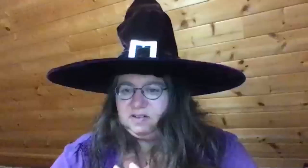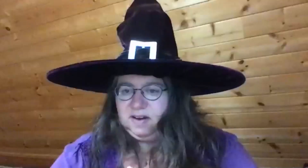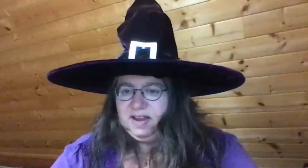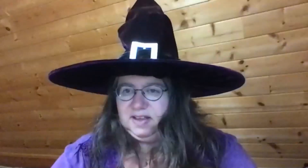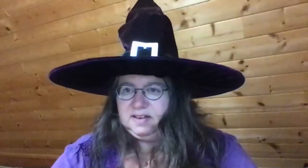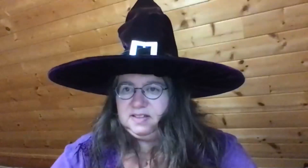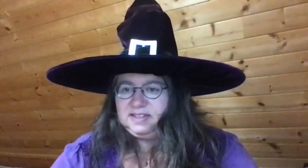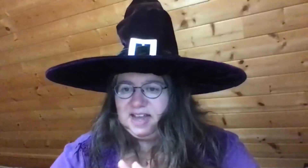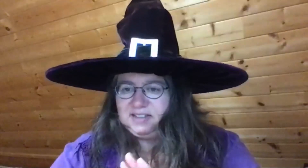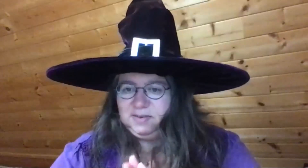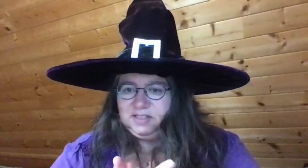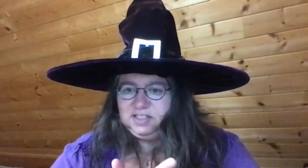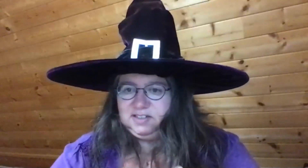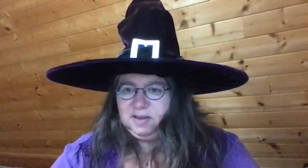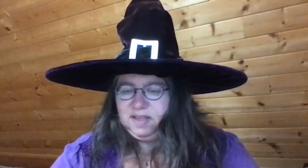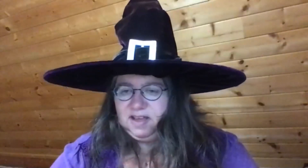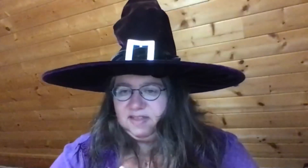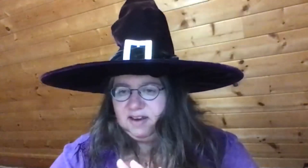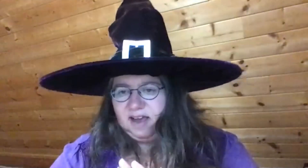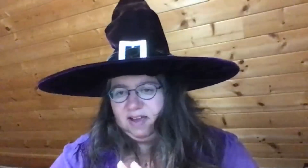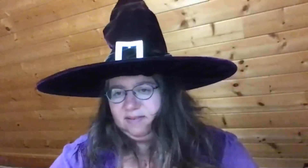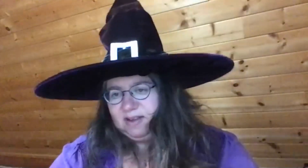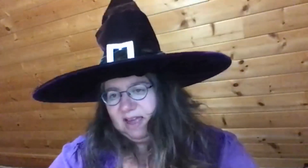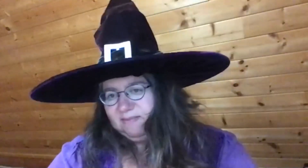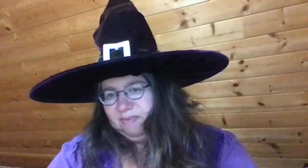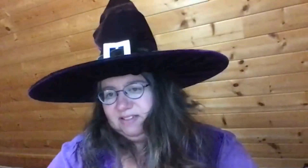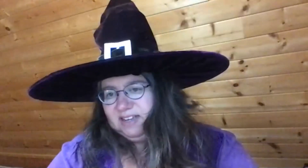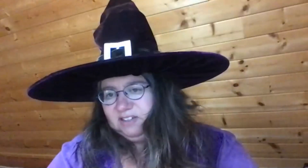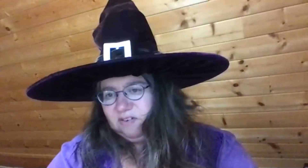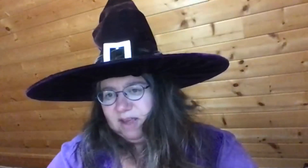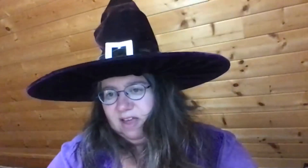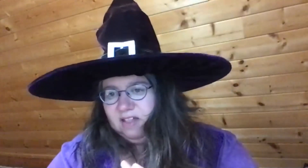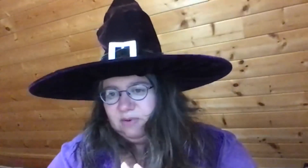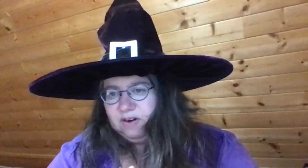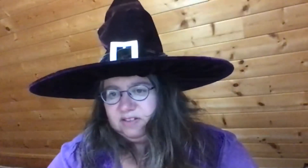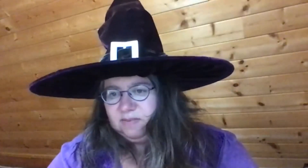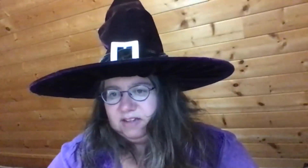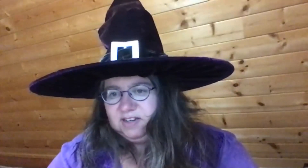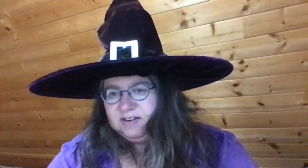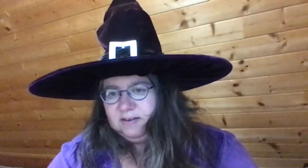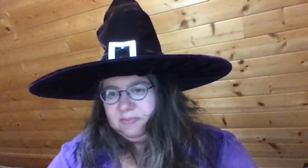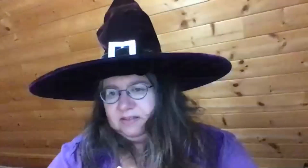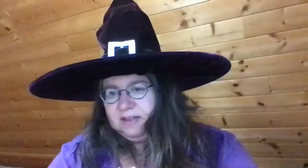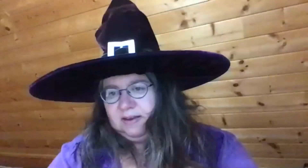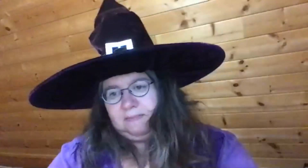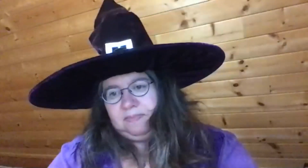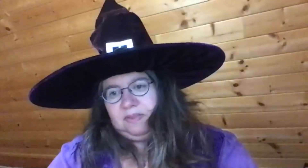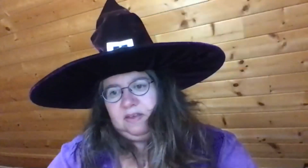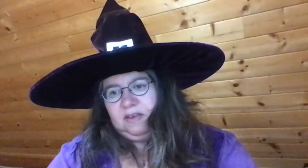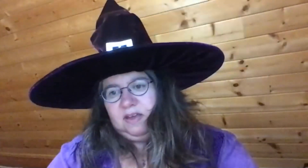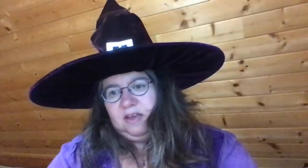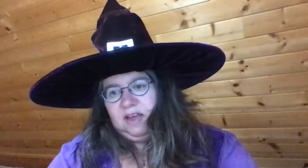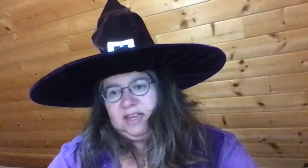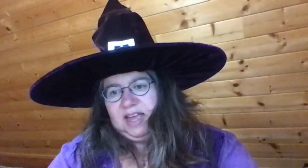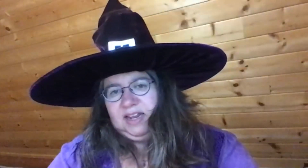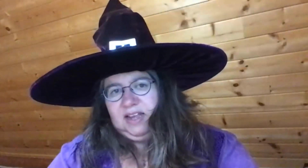All right, great. And Galactic Ashley wants to share something. And then again, pronunciation for me. Thorn also mentioned, is it